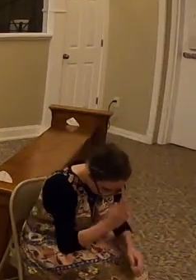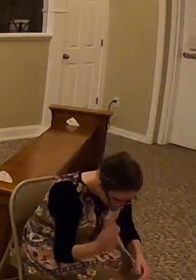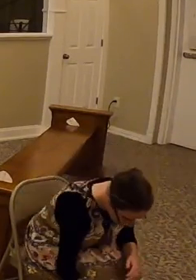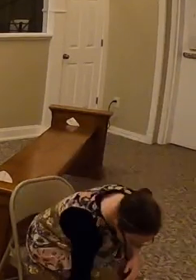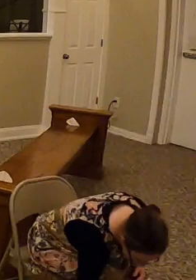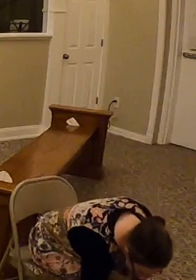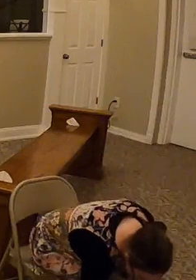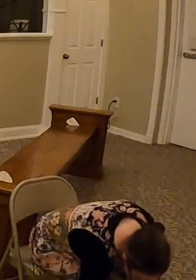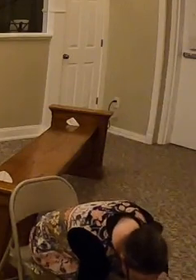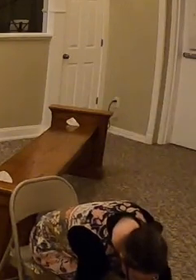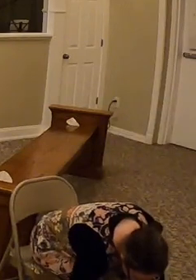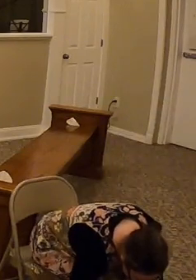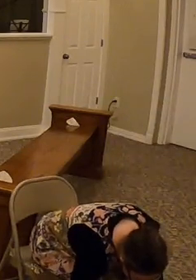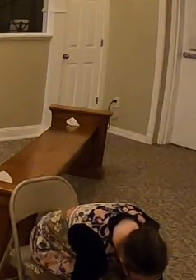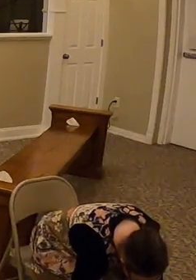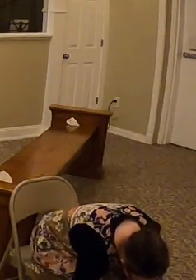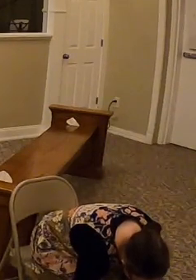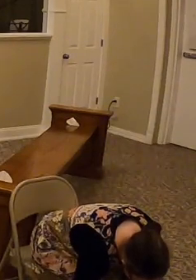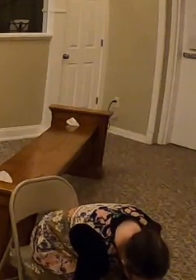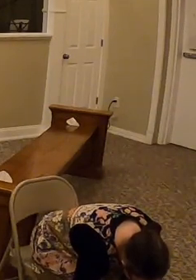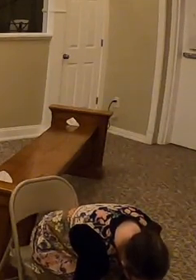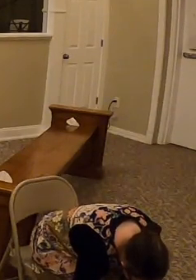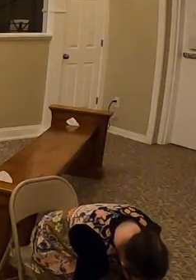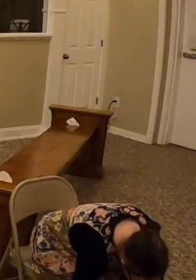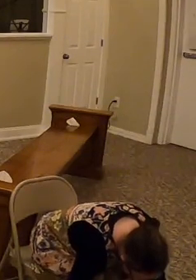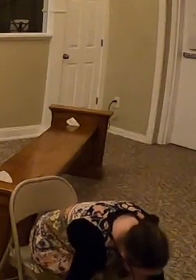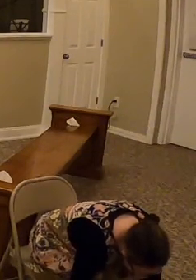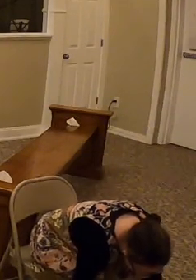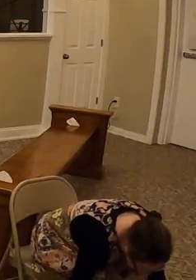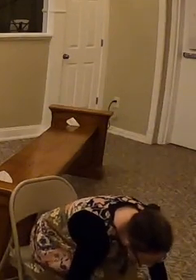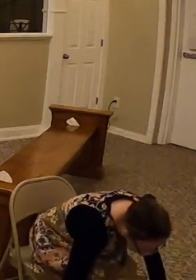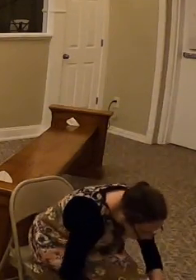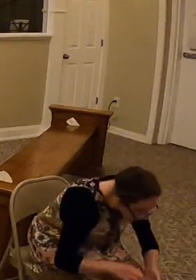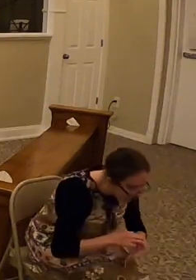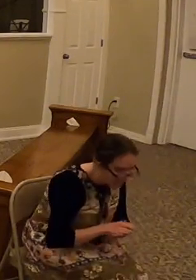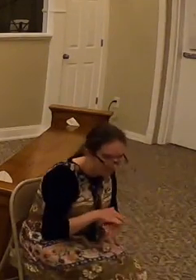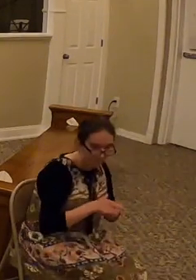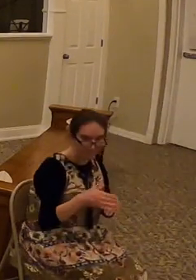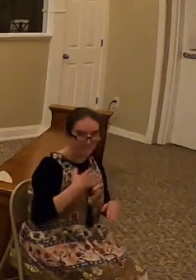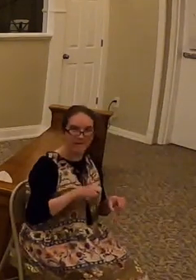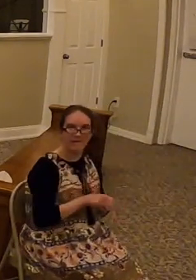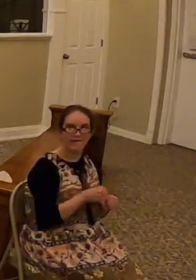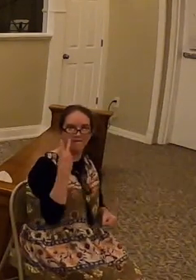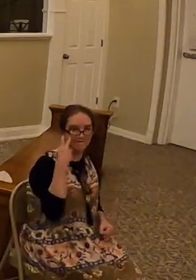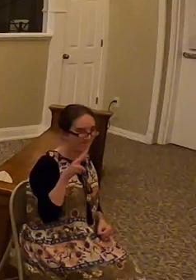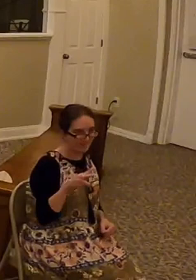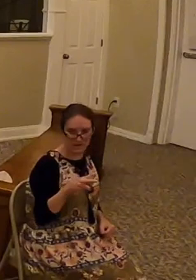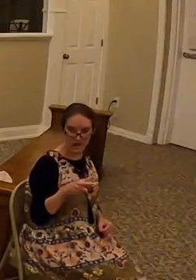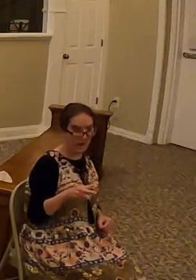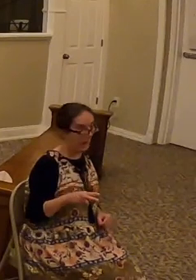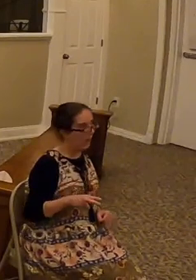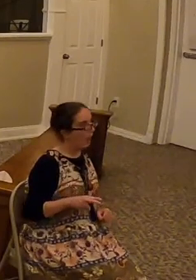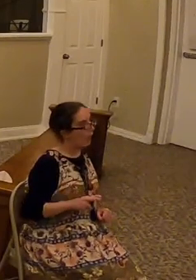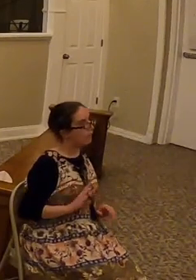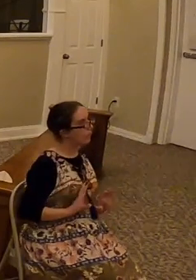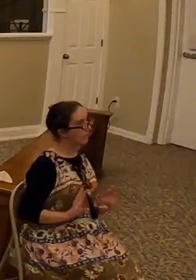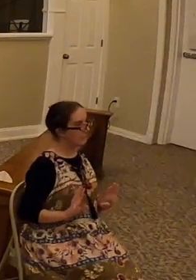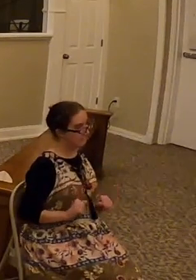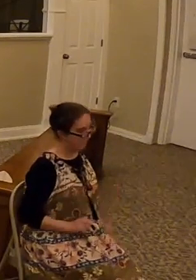God. I would take off my feet, my shoes, and let y'all see my feet. Oh, the chocolate stand.